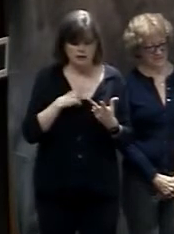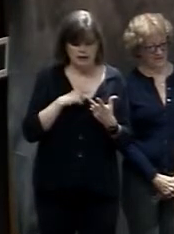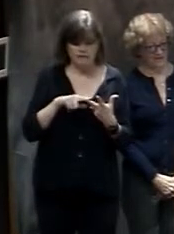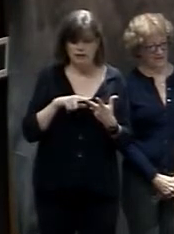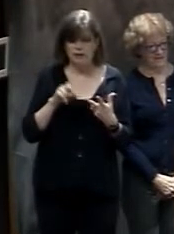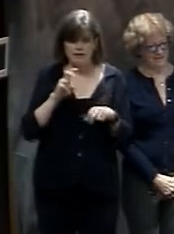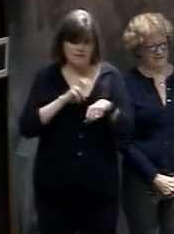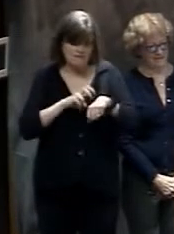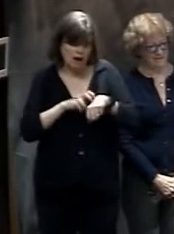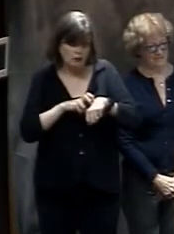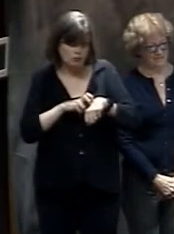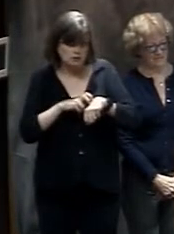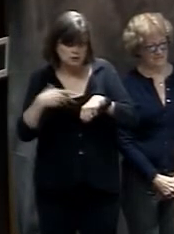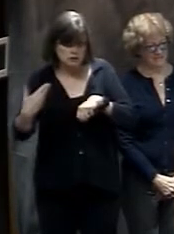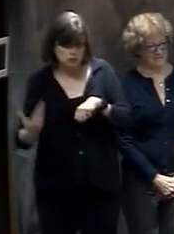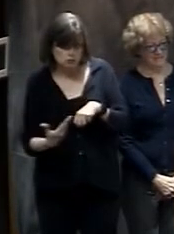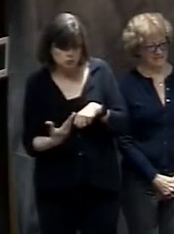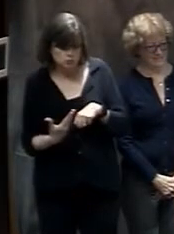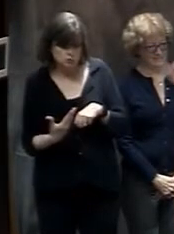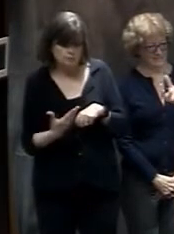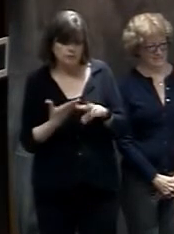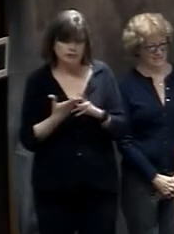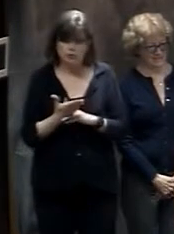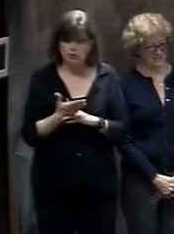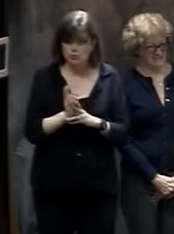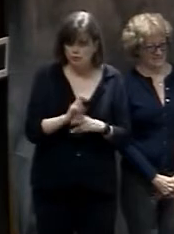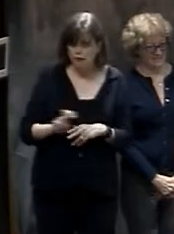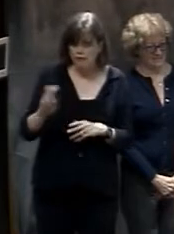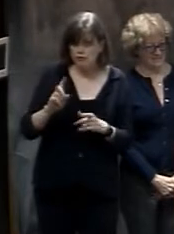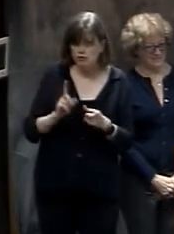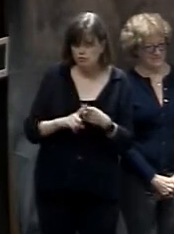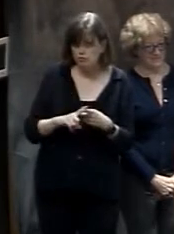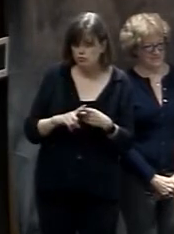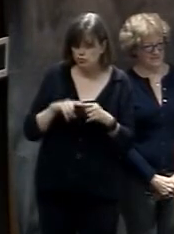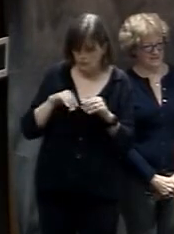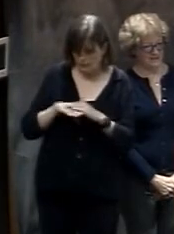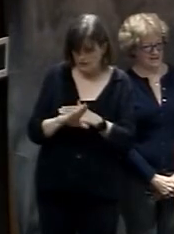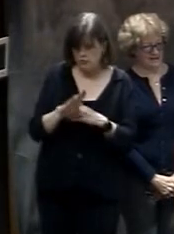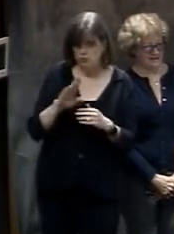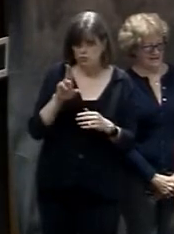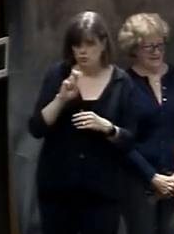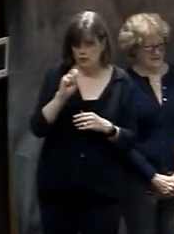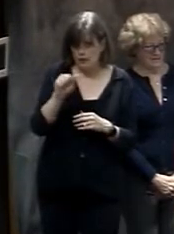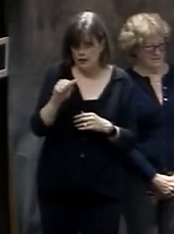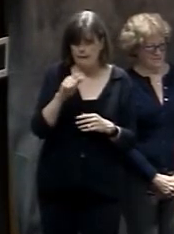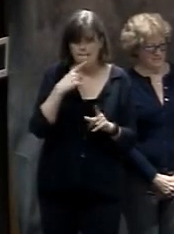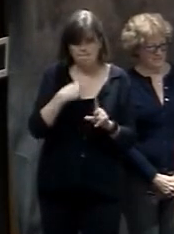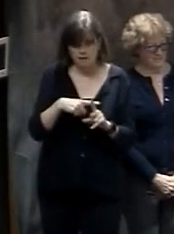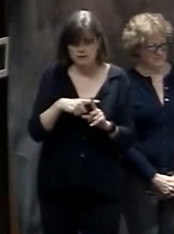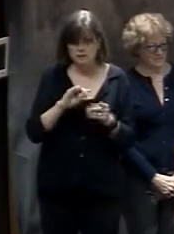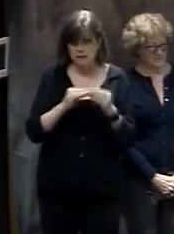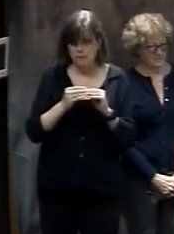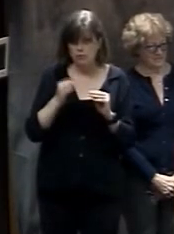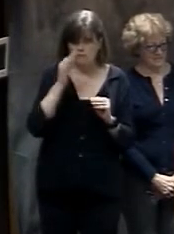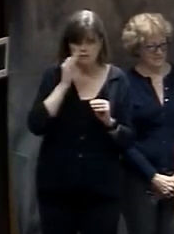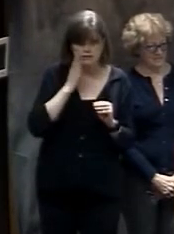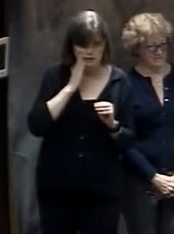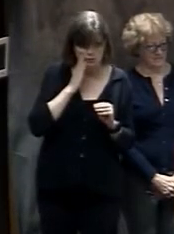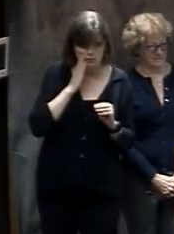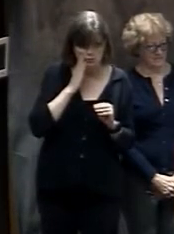virus introduced, usually through travel to get it into the U.S. And you need to have the mosquito populations, and as you saw, we